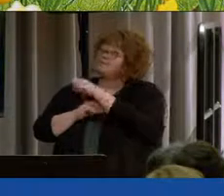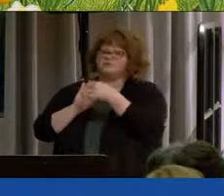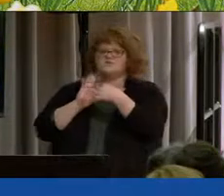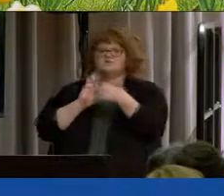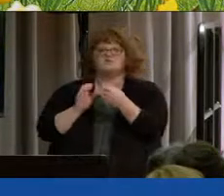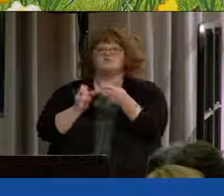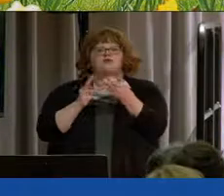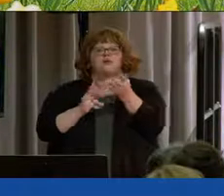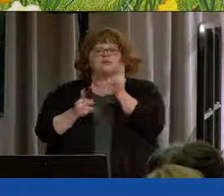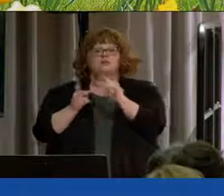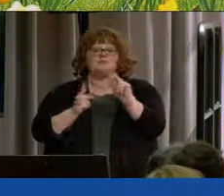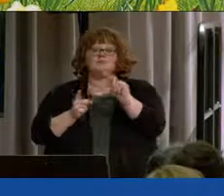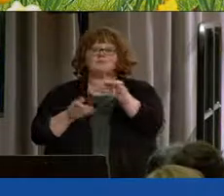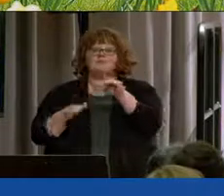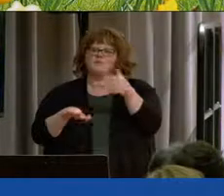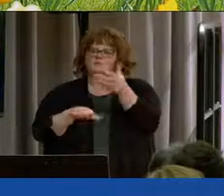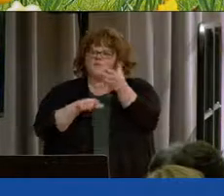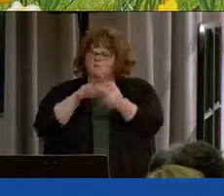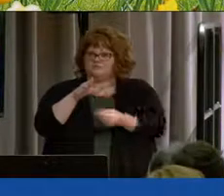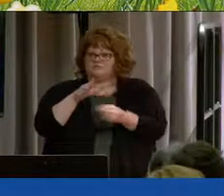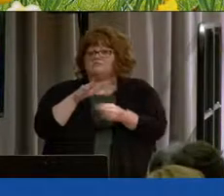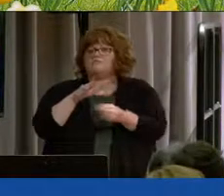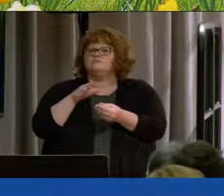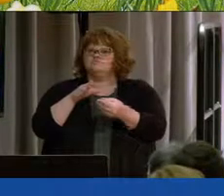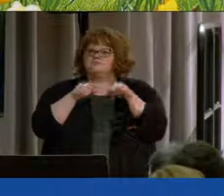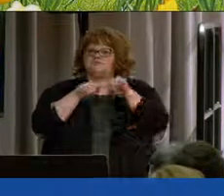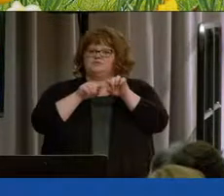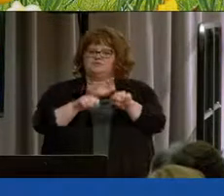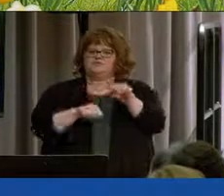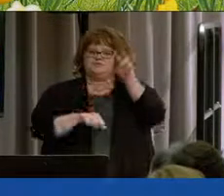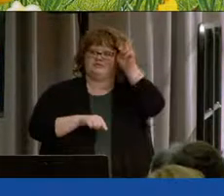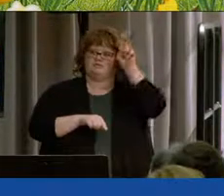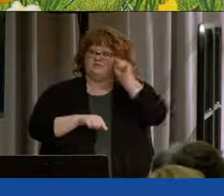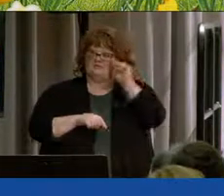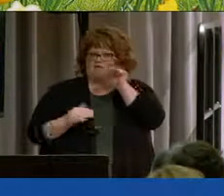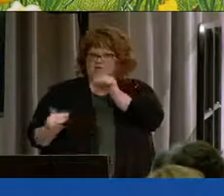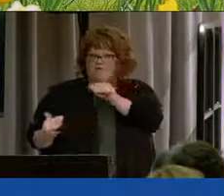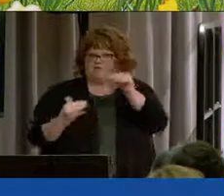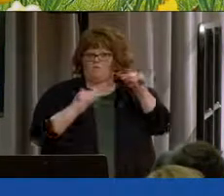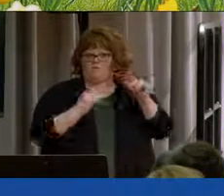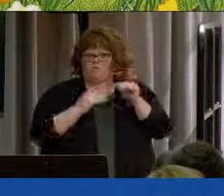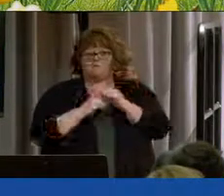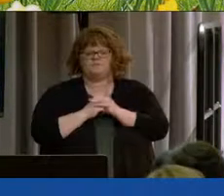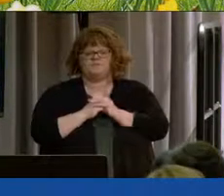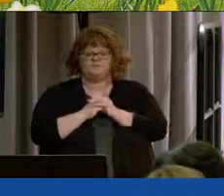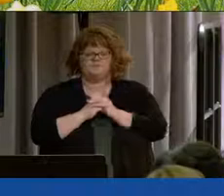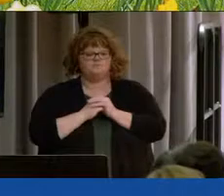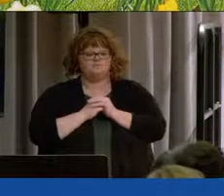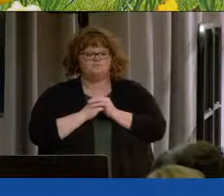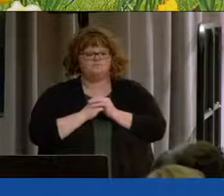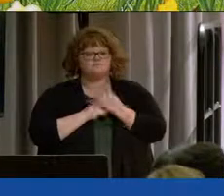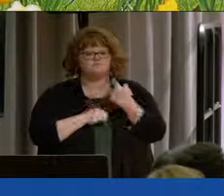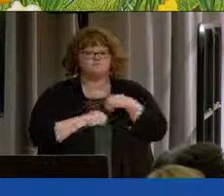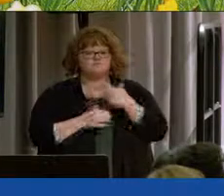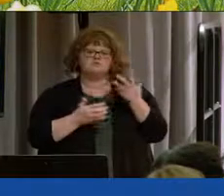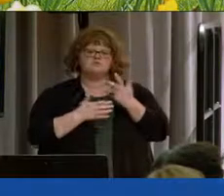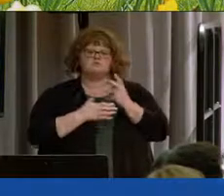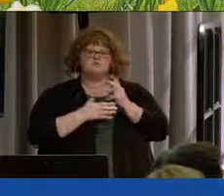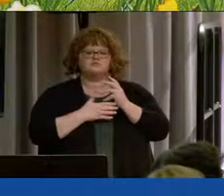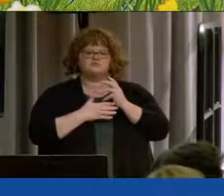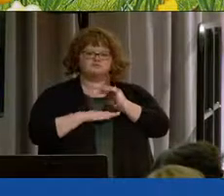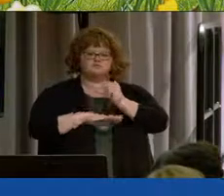individuals that we lost in the Vietnam War, and that we create memorials that